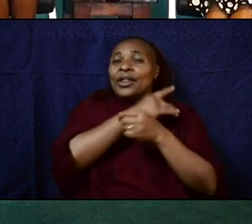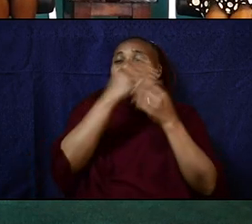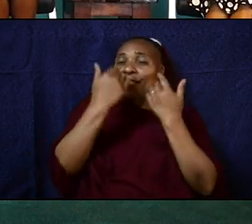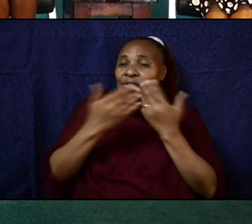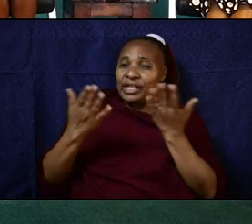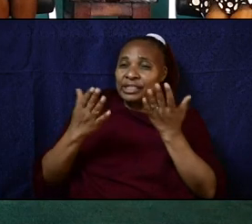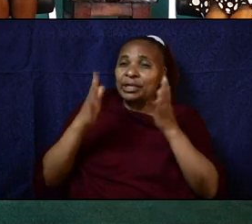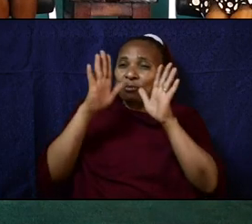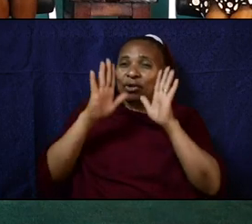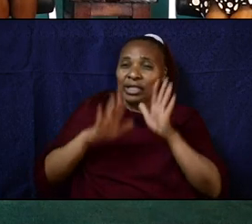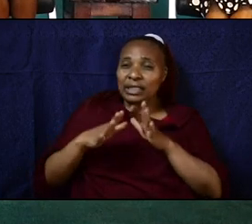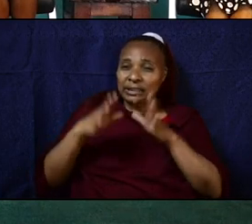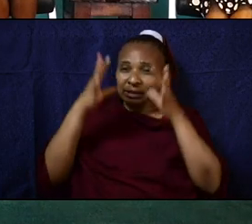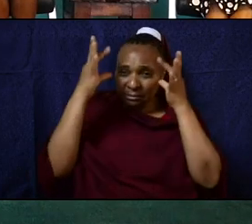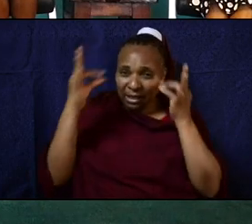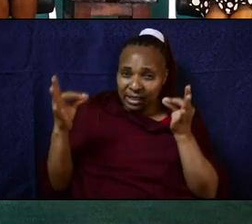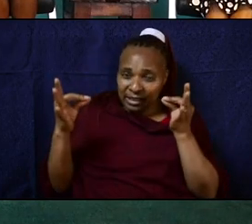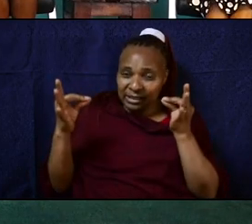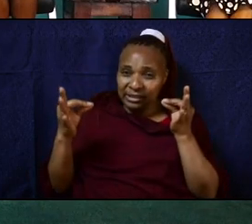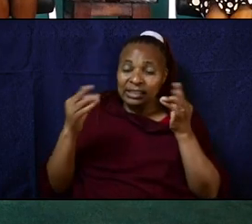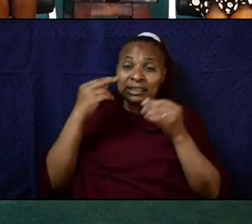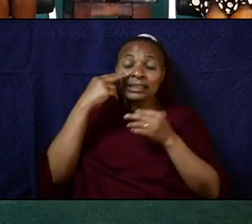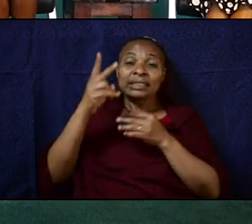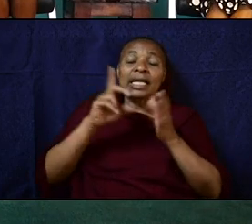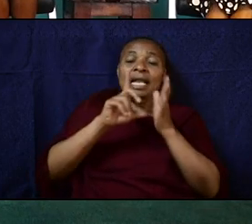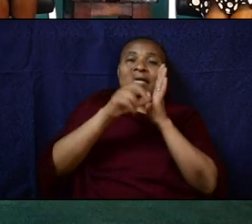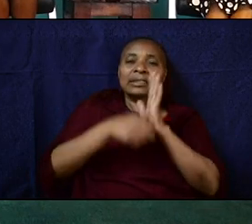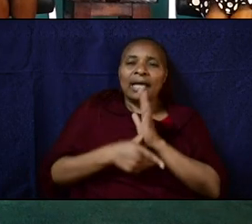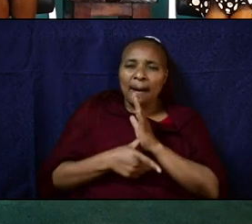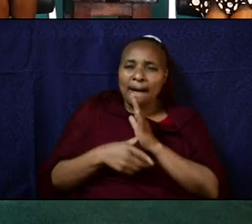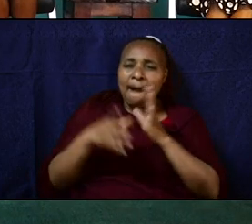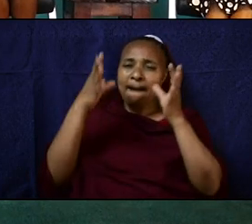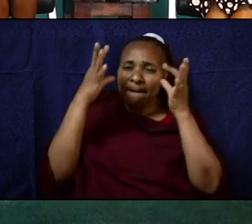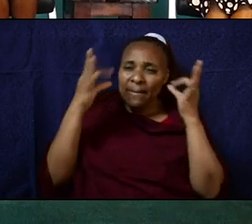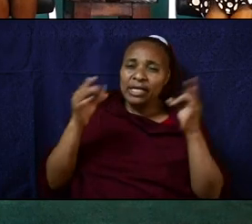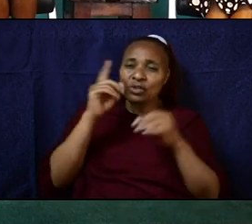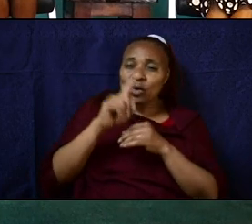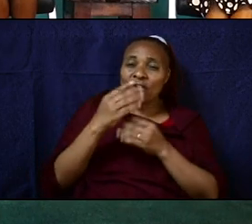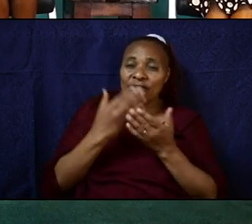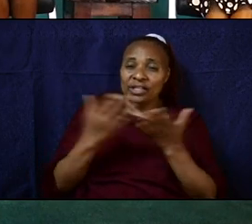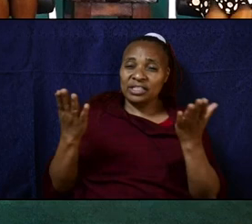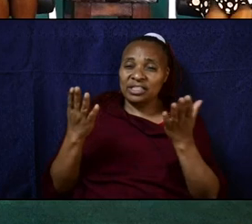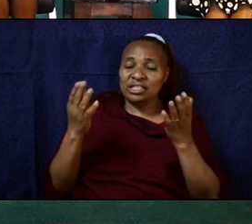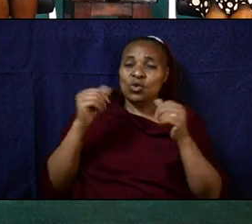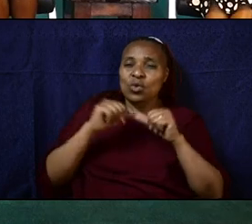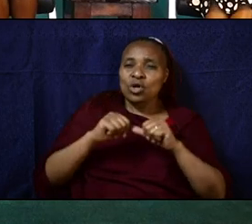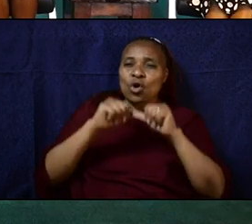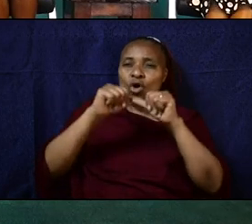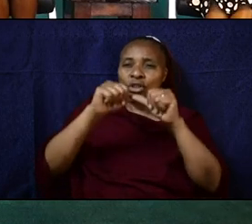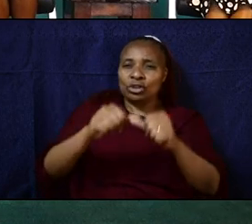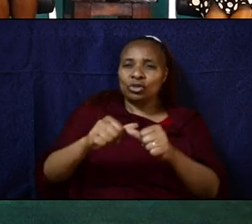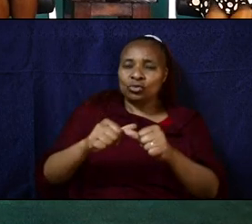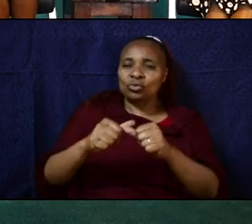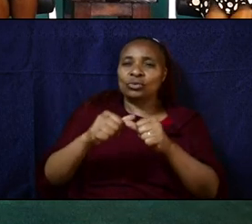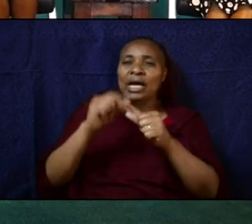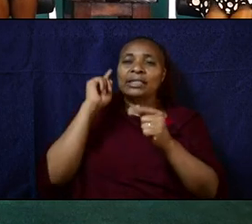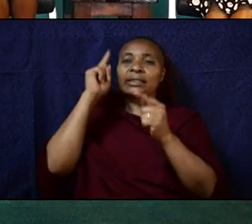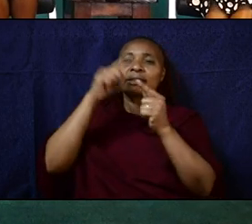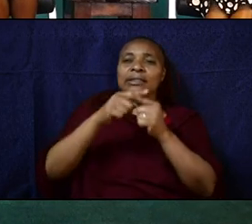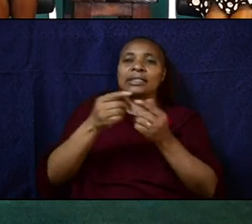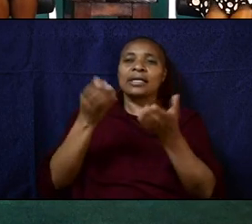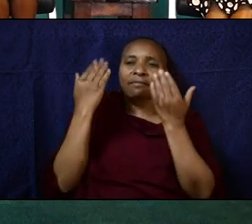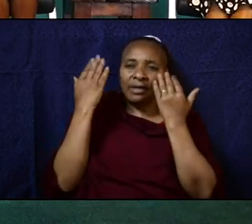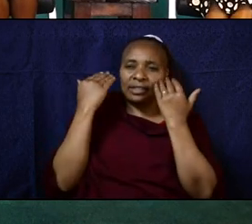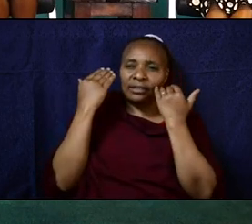important as marriage, because as we'll see later, marriage is one of the things that, you know, will continue into eternity.